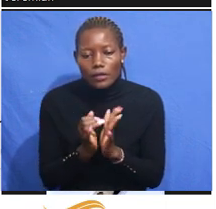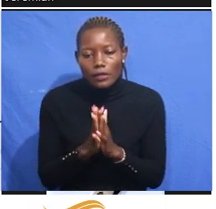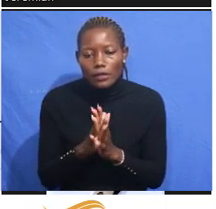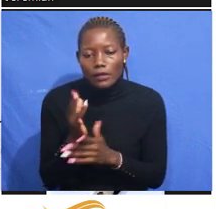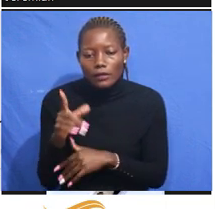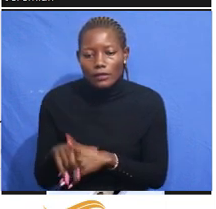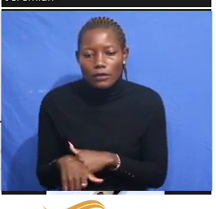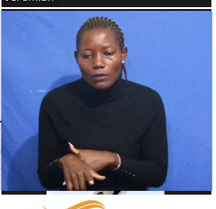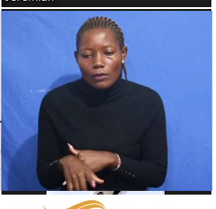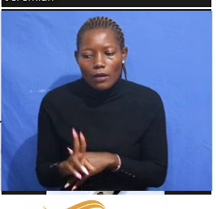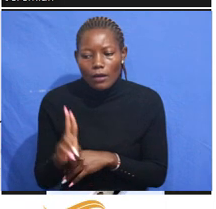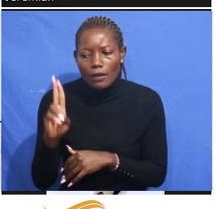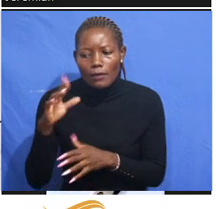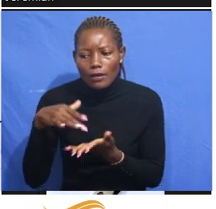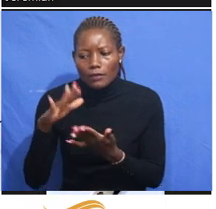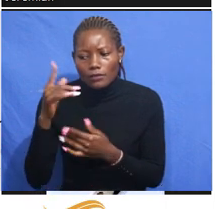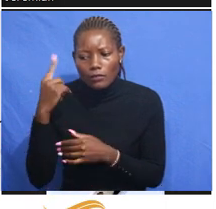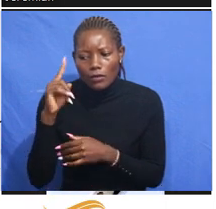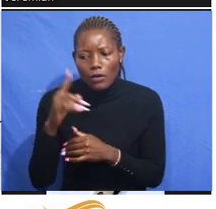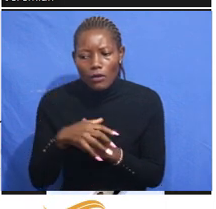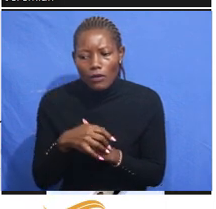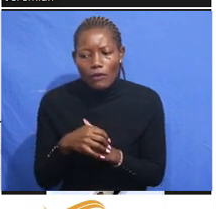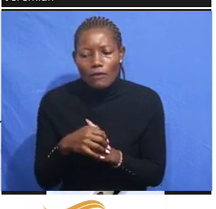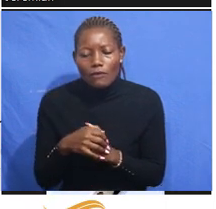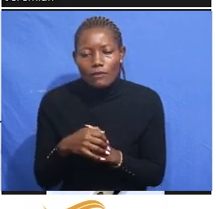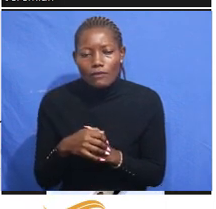is more of manipulation